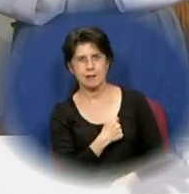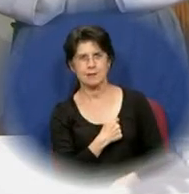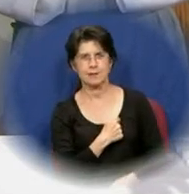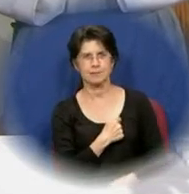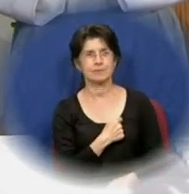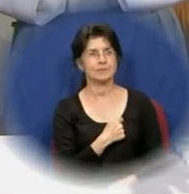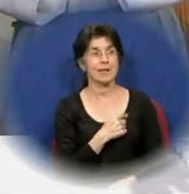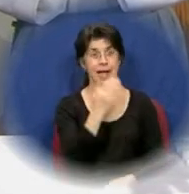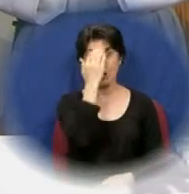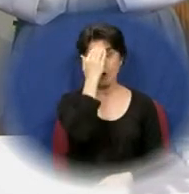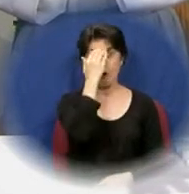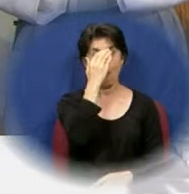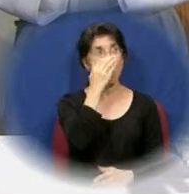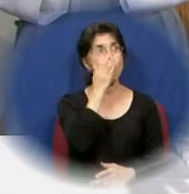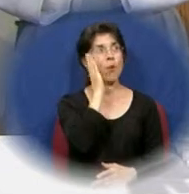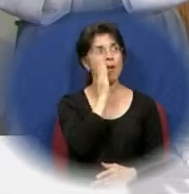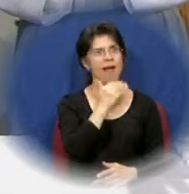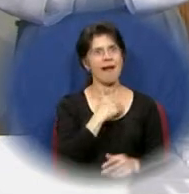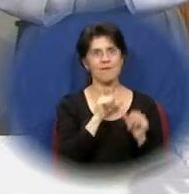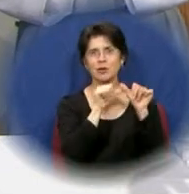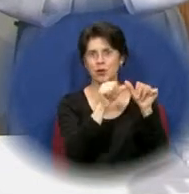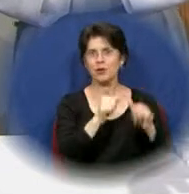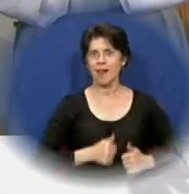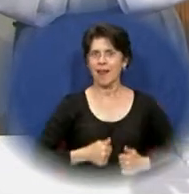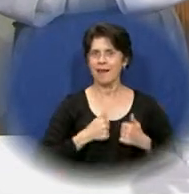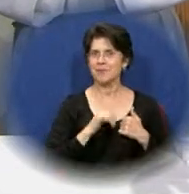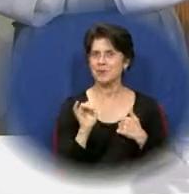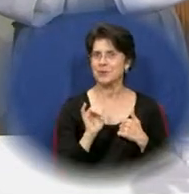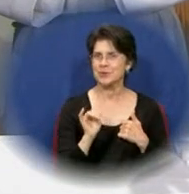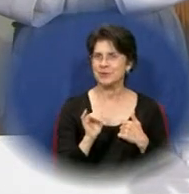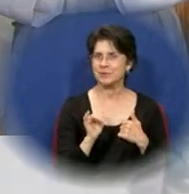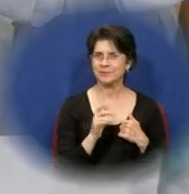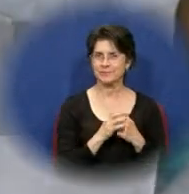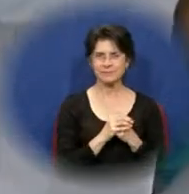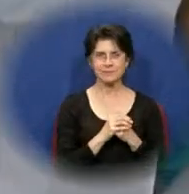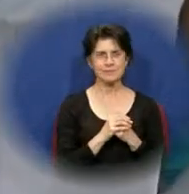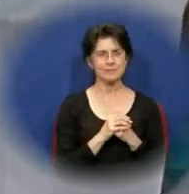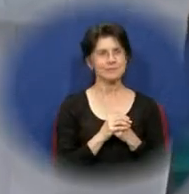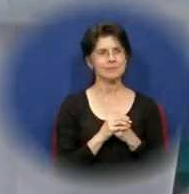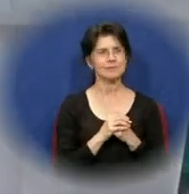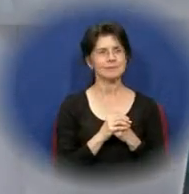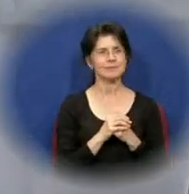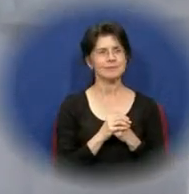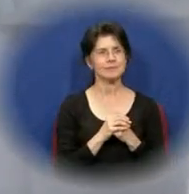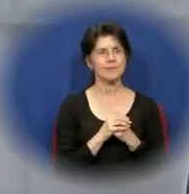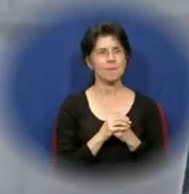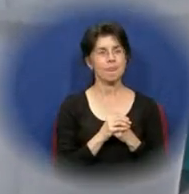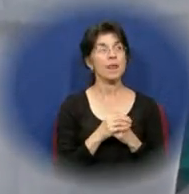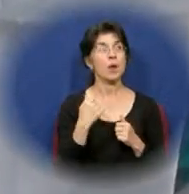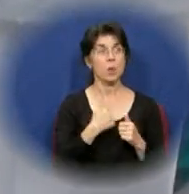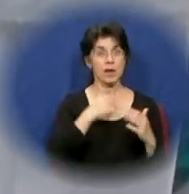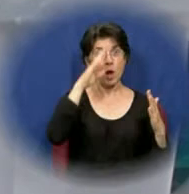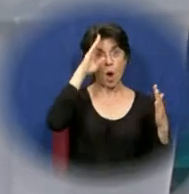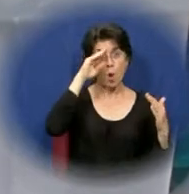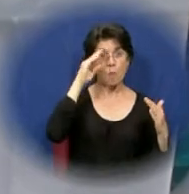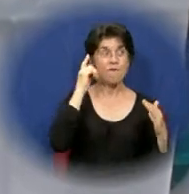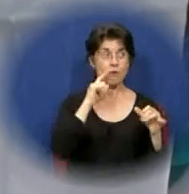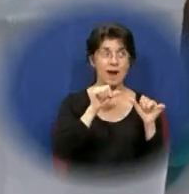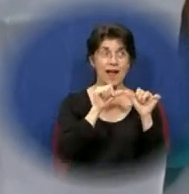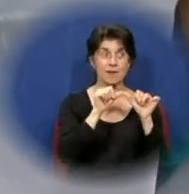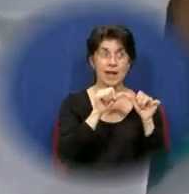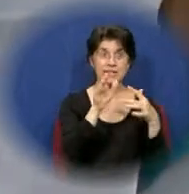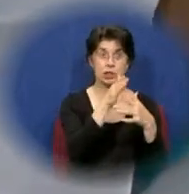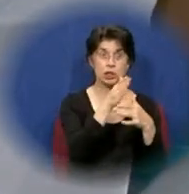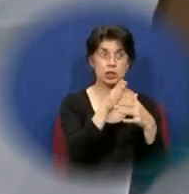eternal. For having received the first fruits of the Spirit, through whom you raised up Jesus from the dead, we hope for an everlasting share